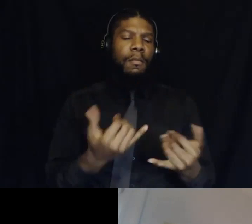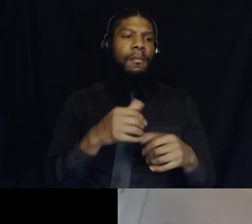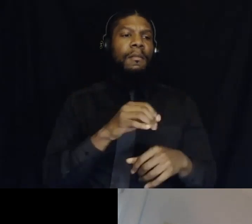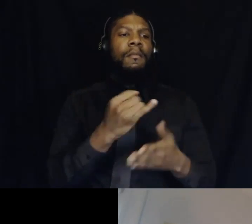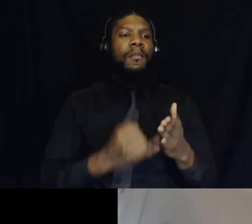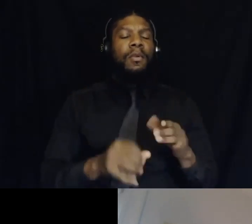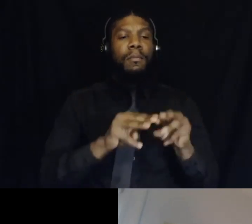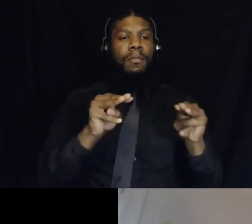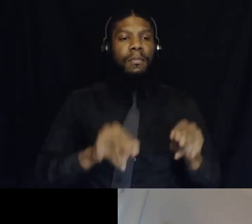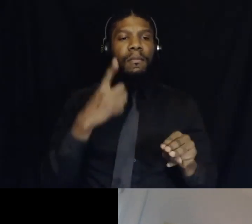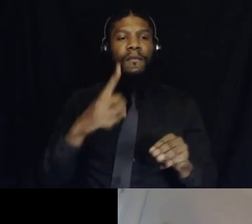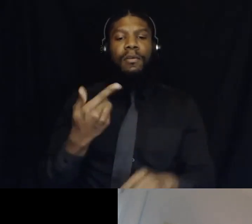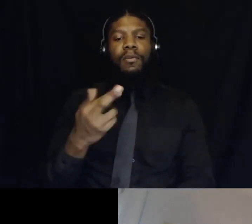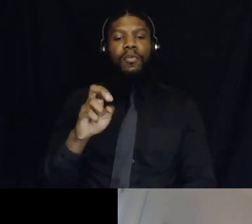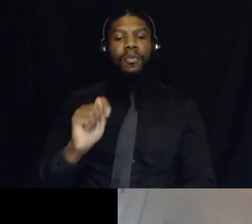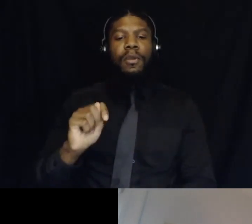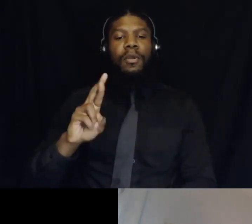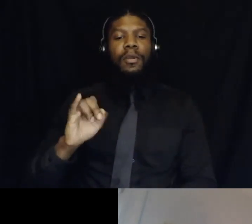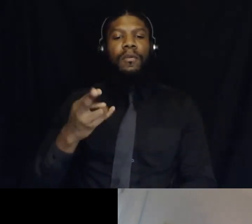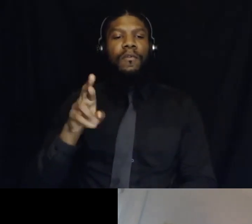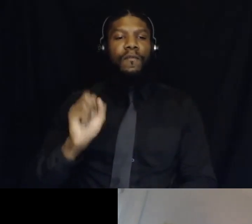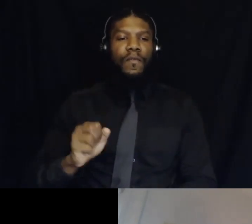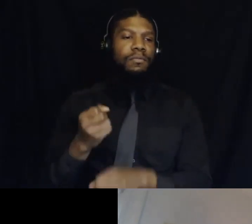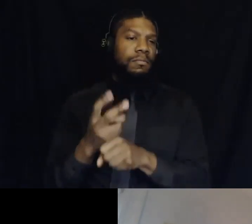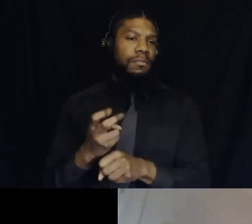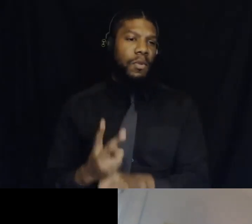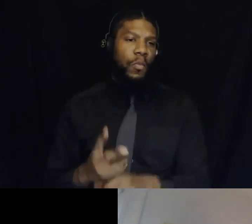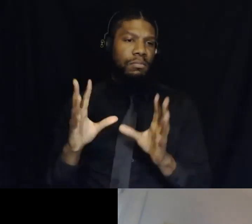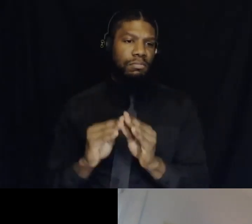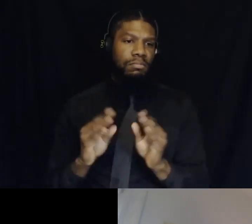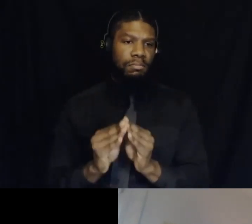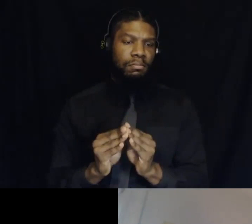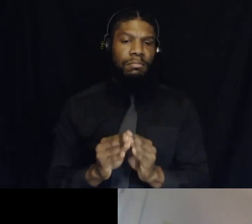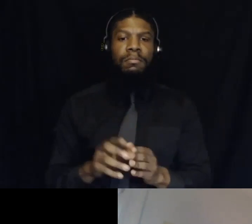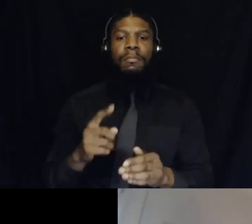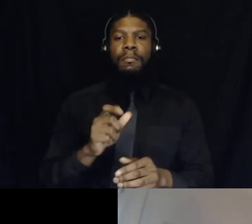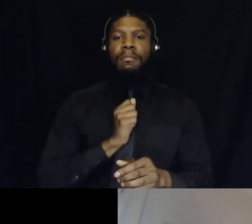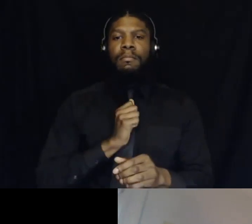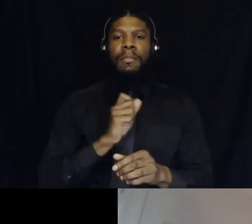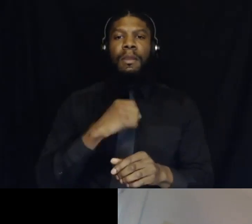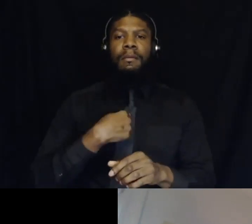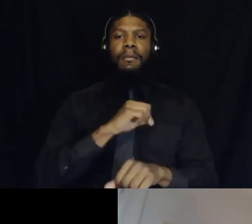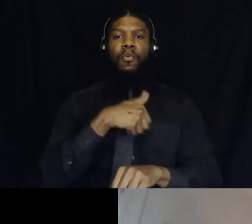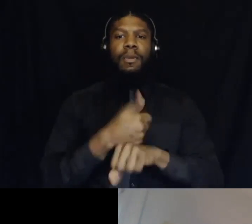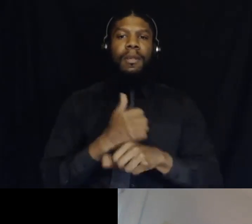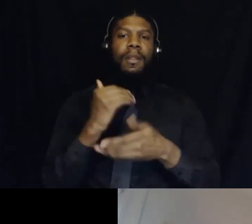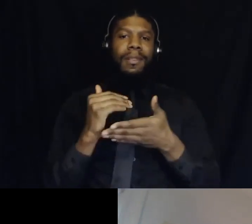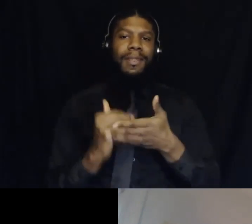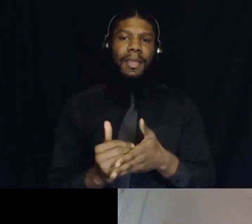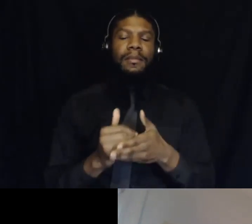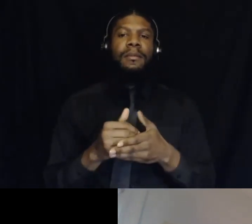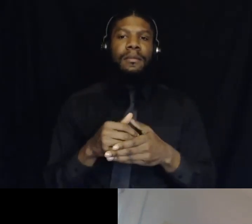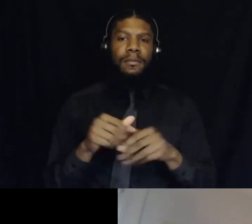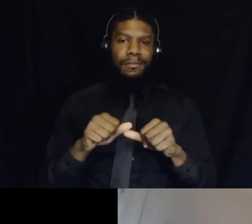Biennial. And I create lessons based off of artwork. And so